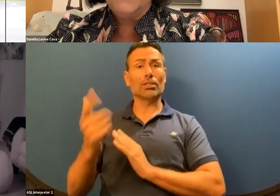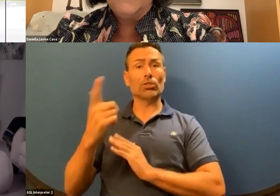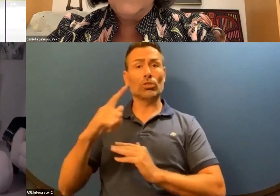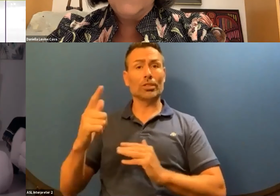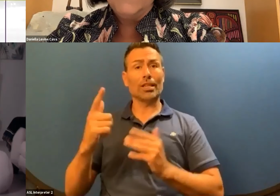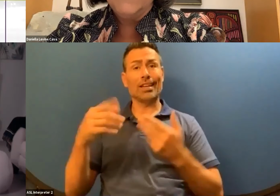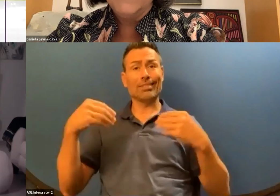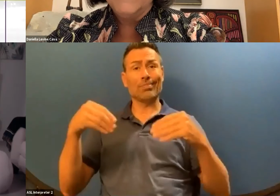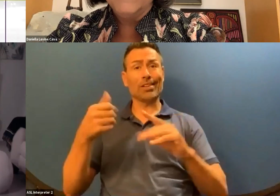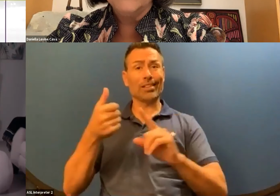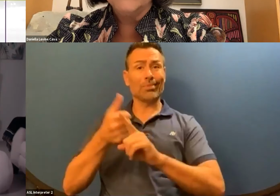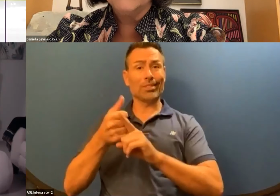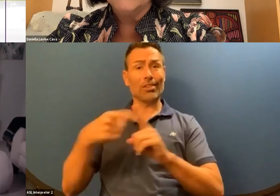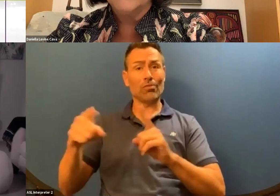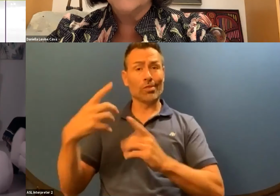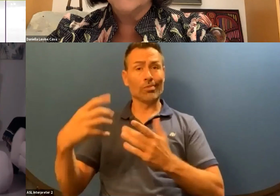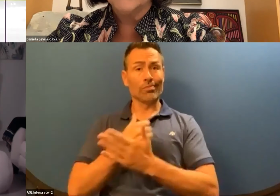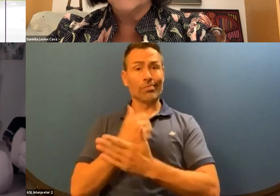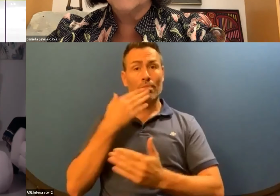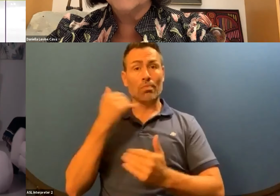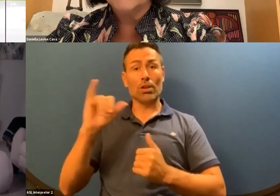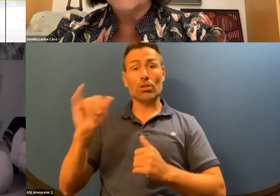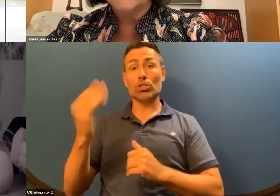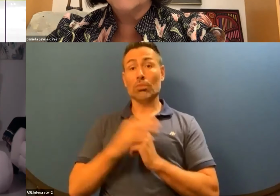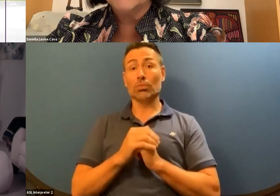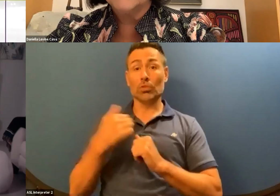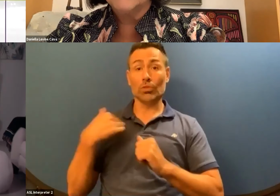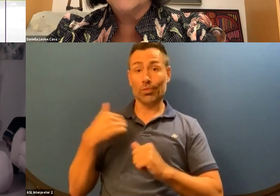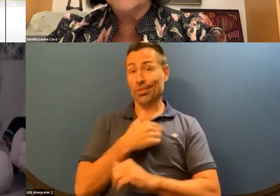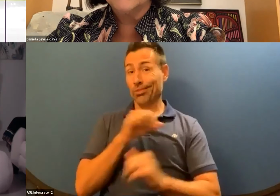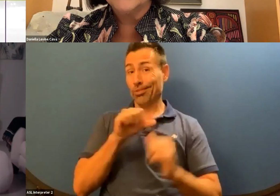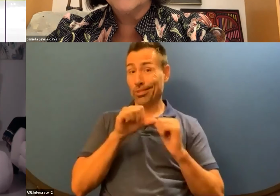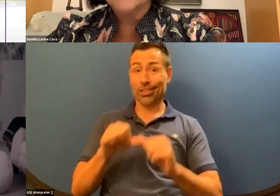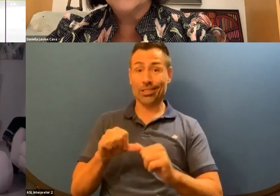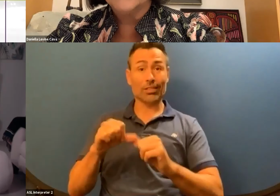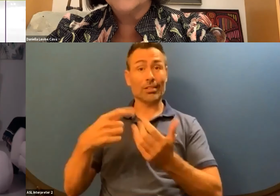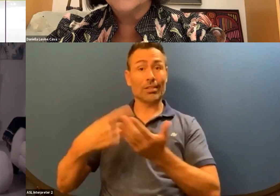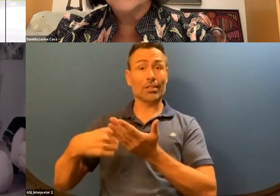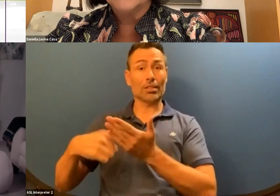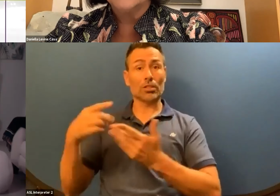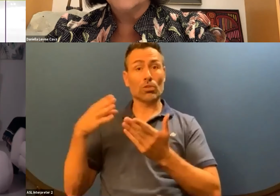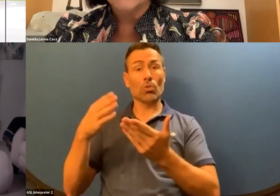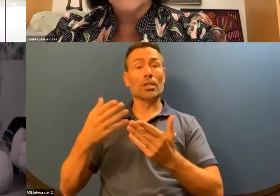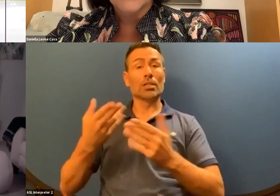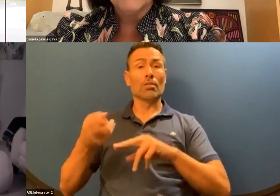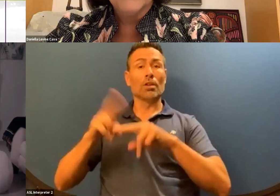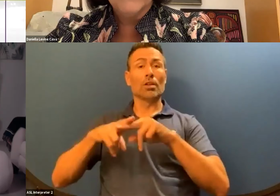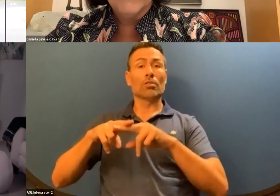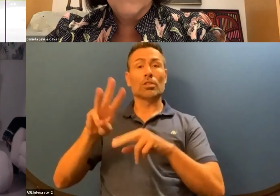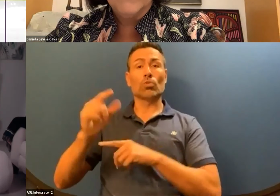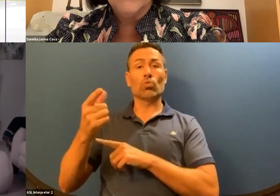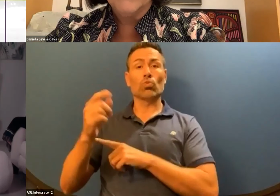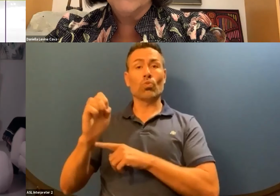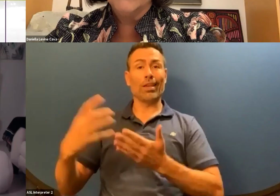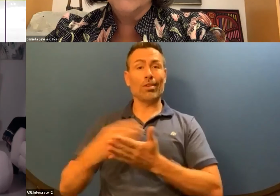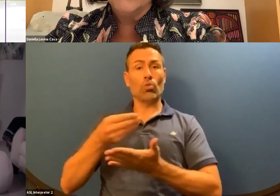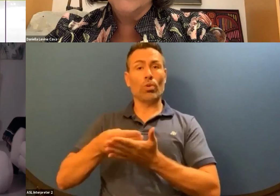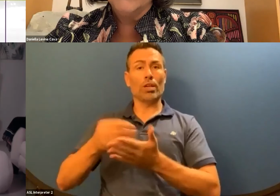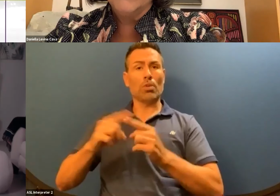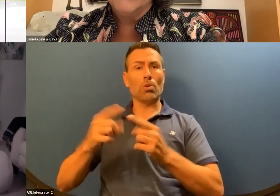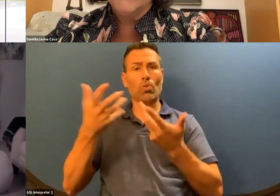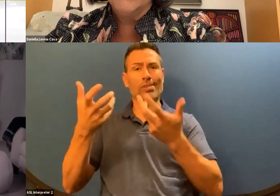better jobs. You know, we constantly are talking in ways of increasing wages without maybe investing more in our